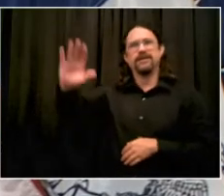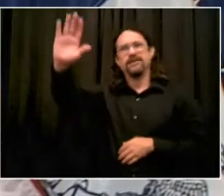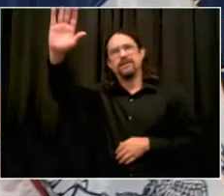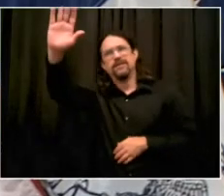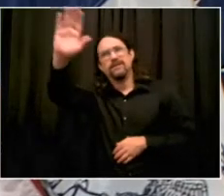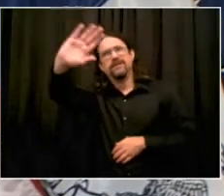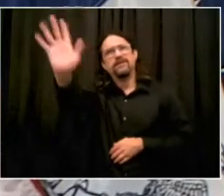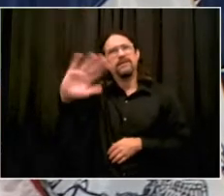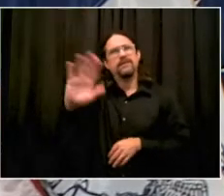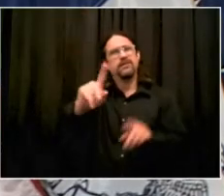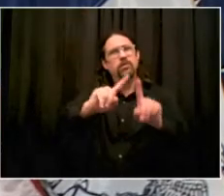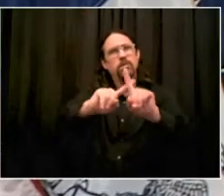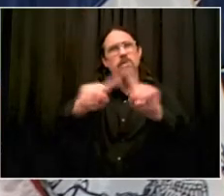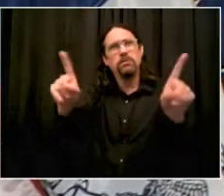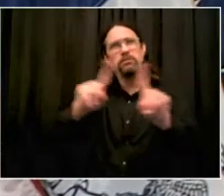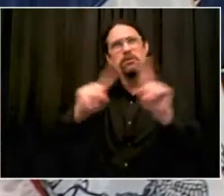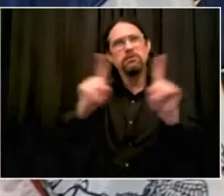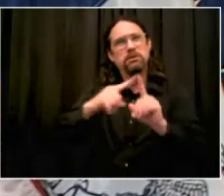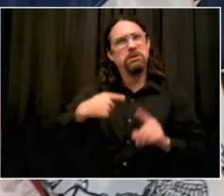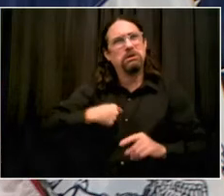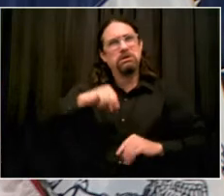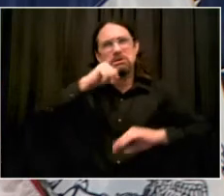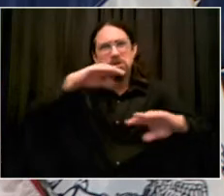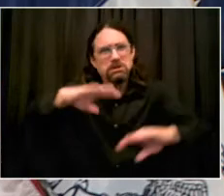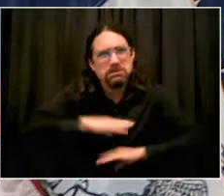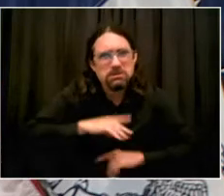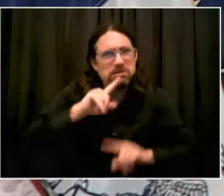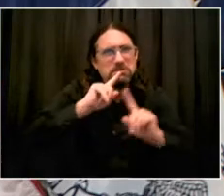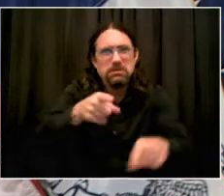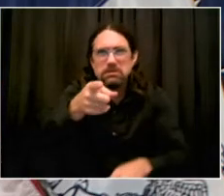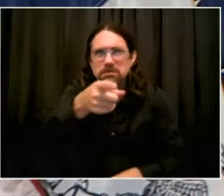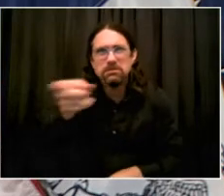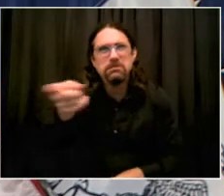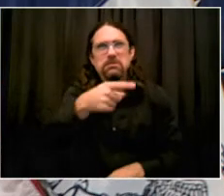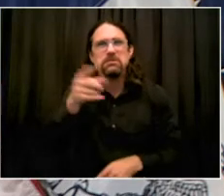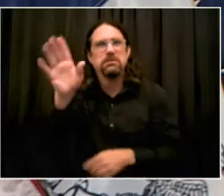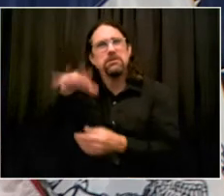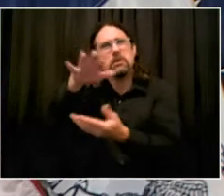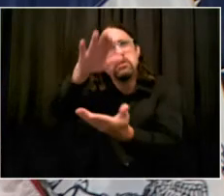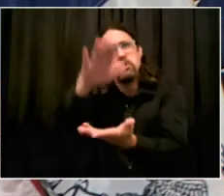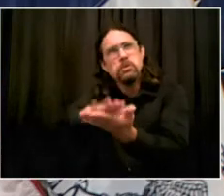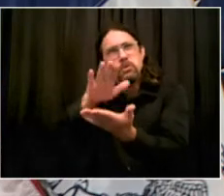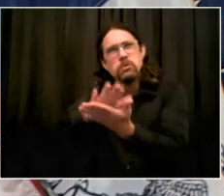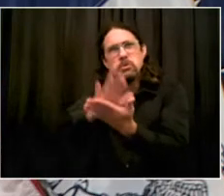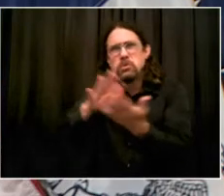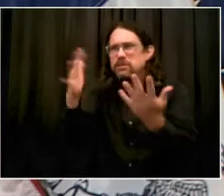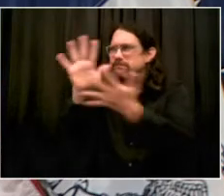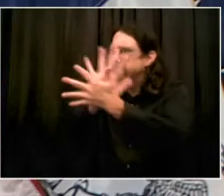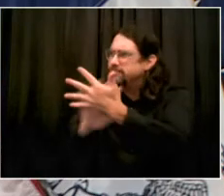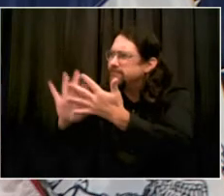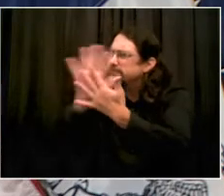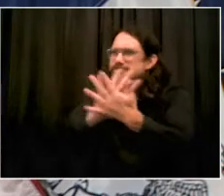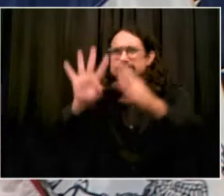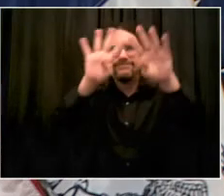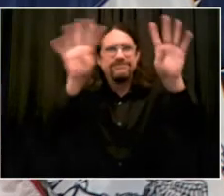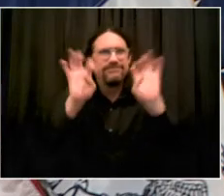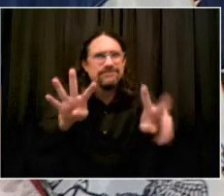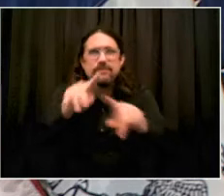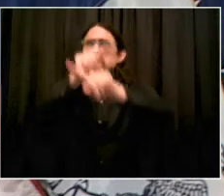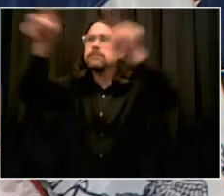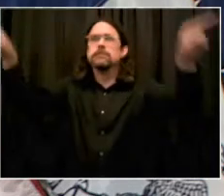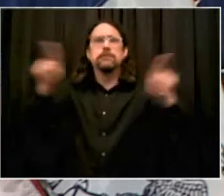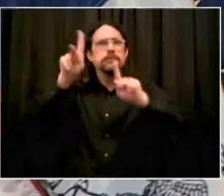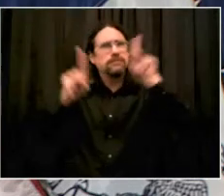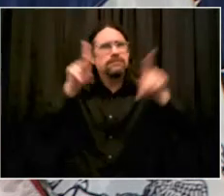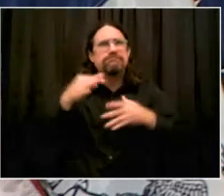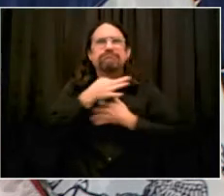are wondering what it would take to reopening. Christina, understanding that it's go ahead. You finished. Go ahead. Understanding that